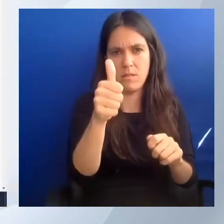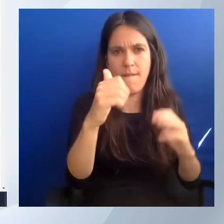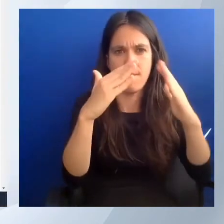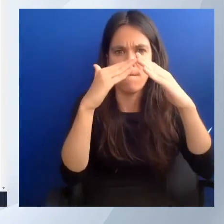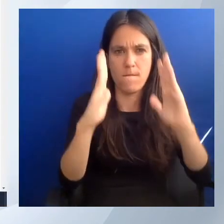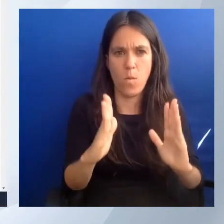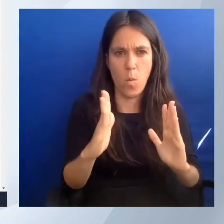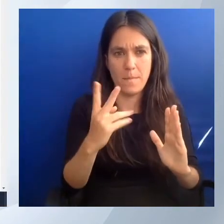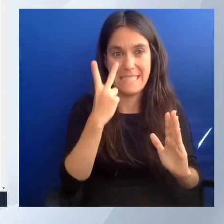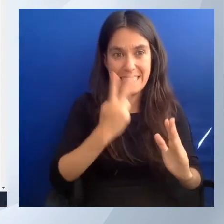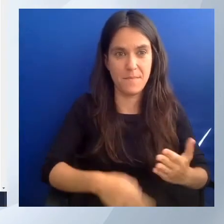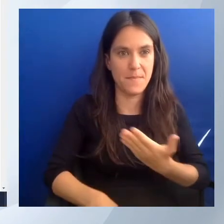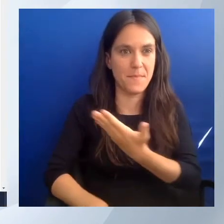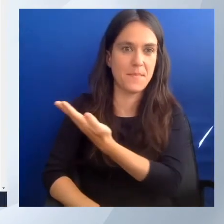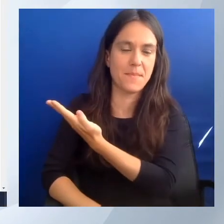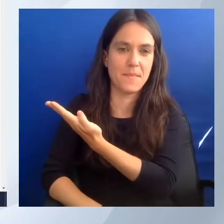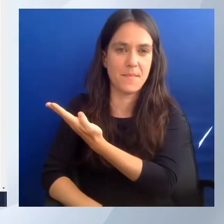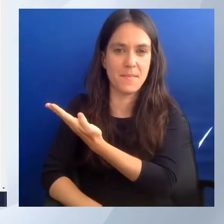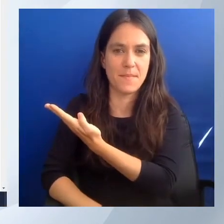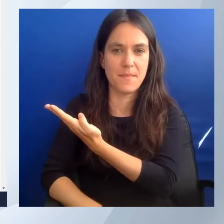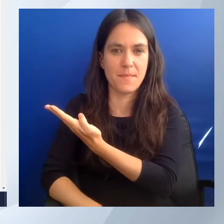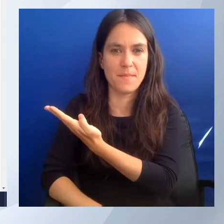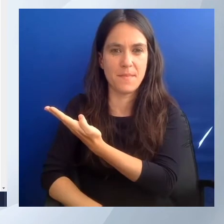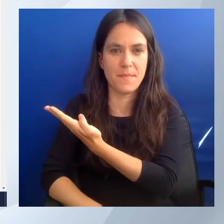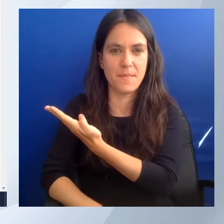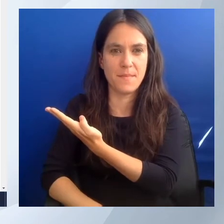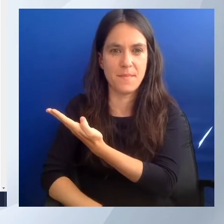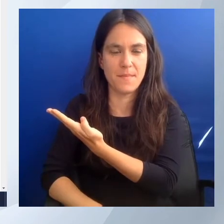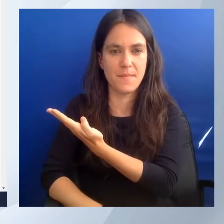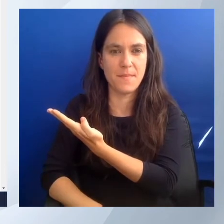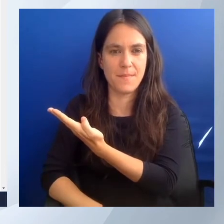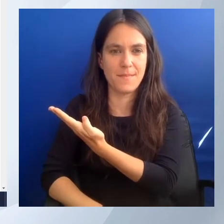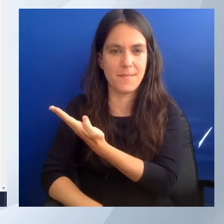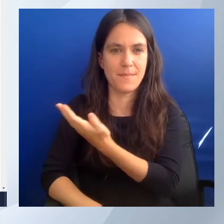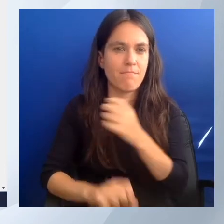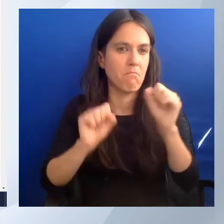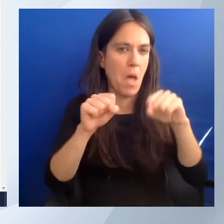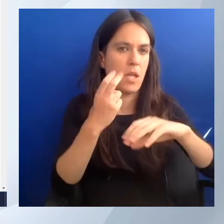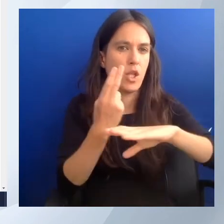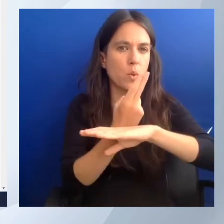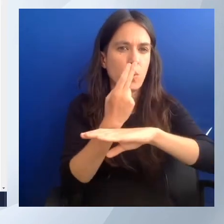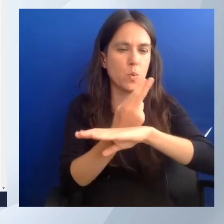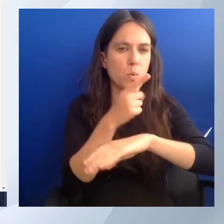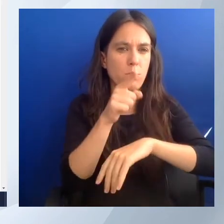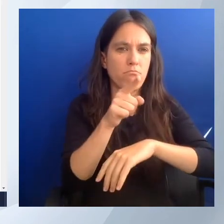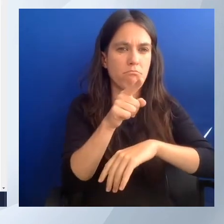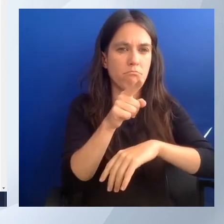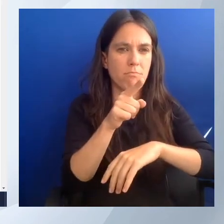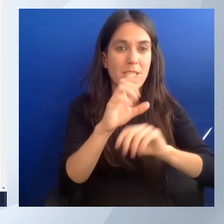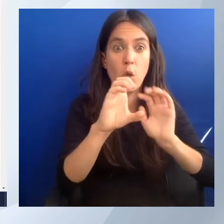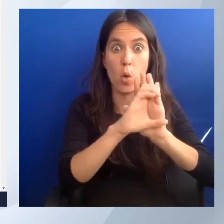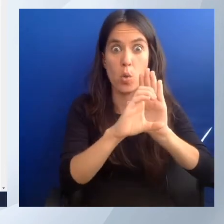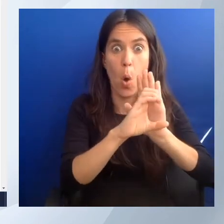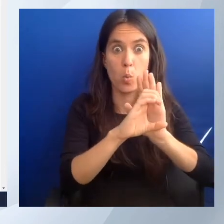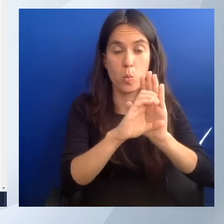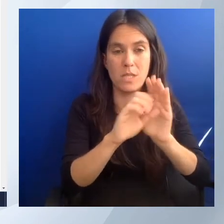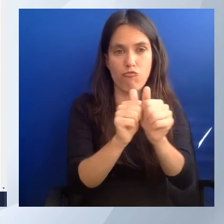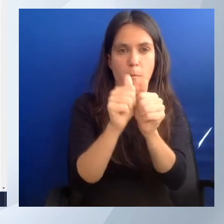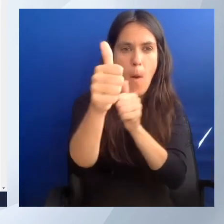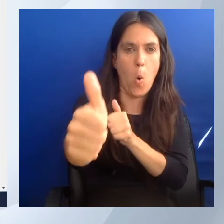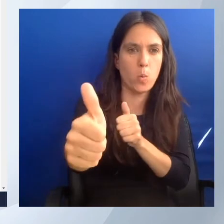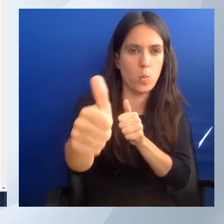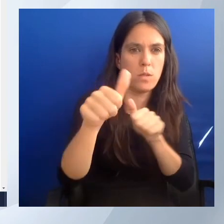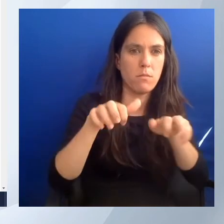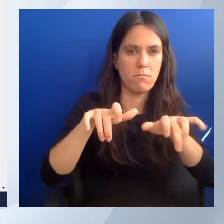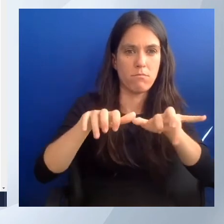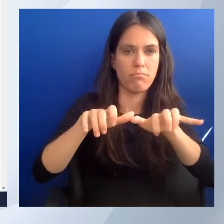the repository, so you don't have to install Python actually. You can use Visual Studio Code remote containers, and it will spin up a Docker container